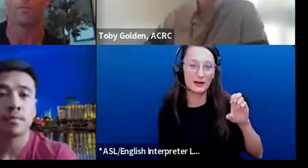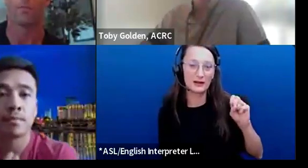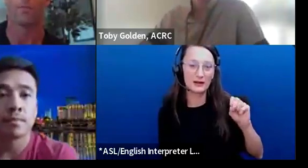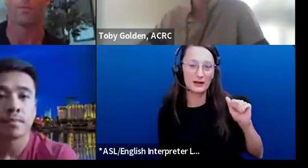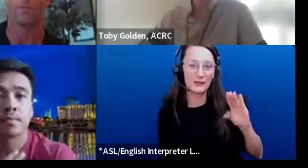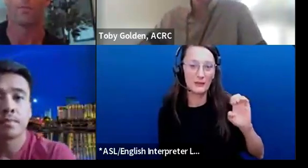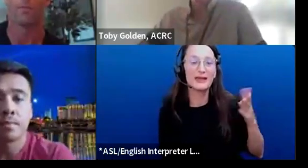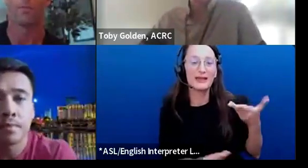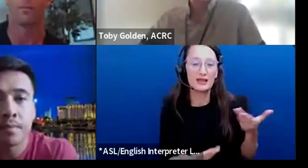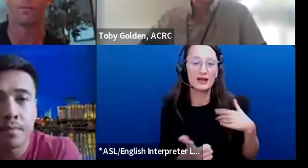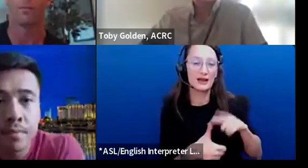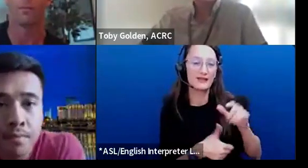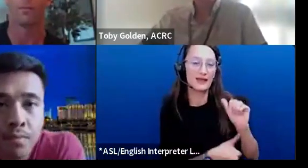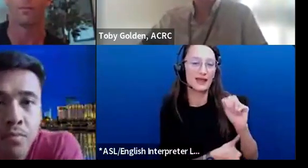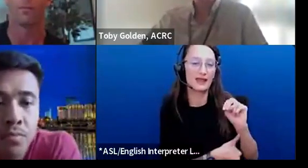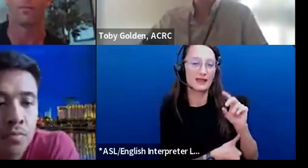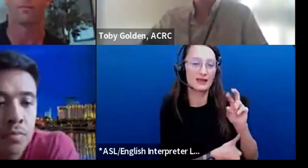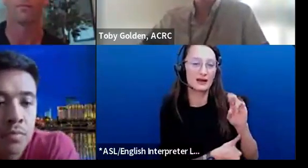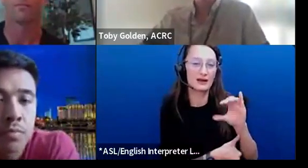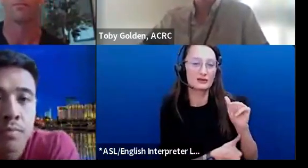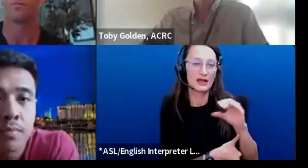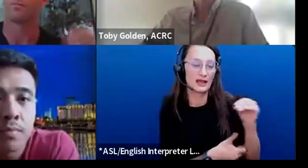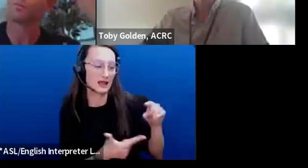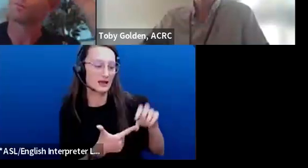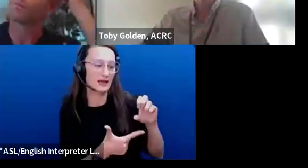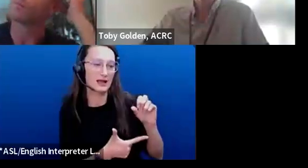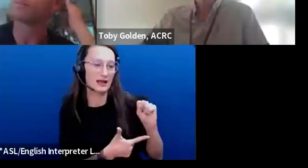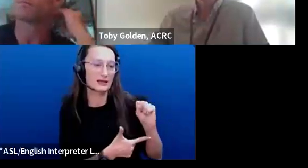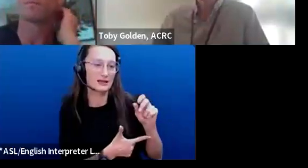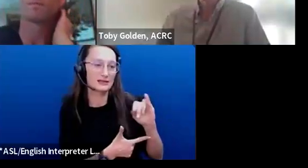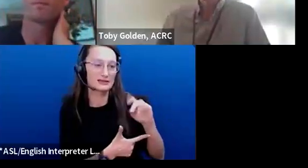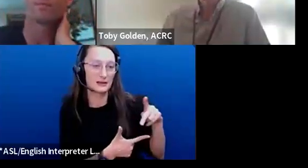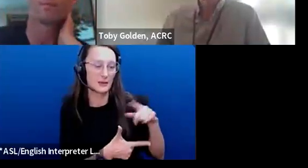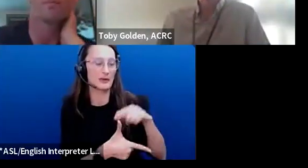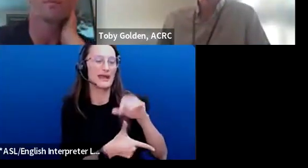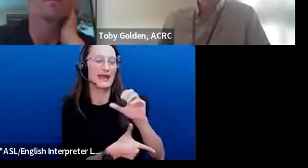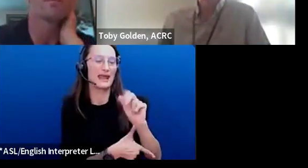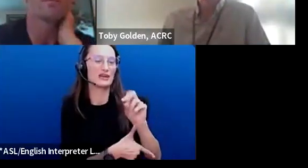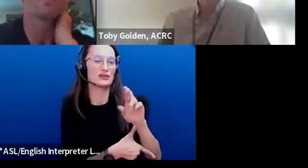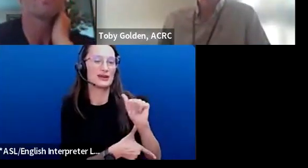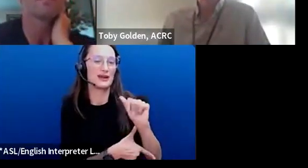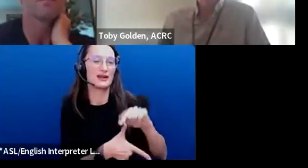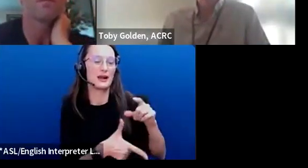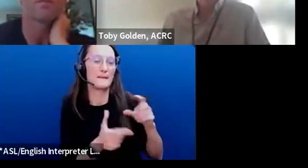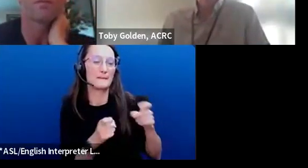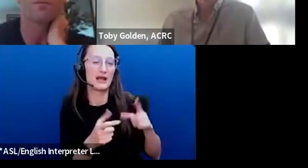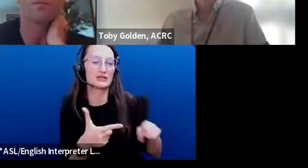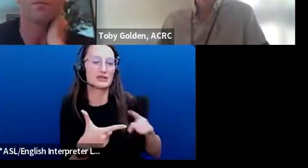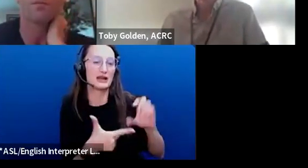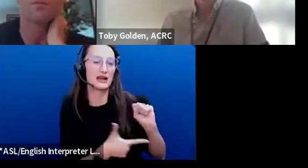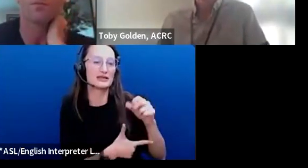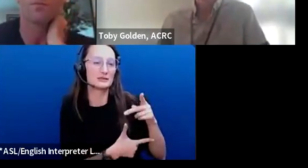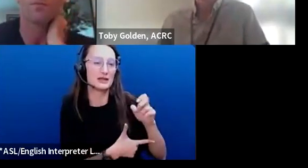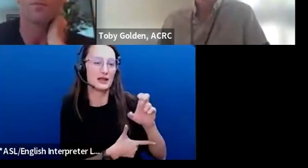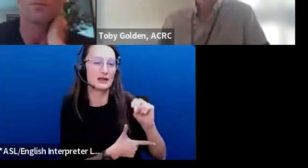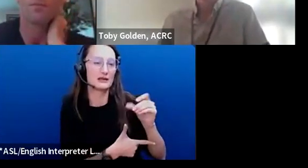Andrea Inskip, she's our clinical manager. And then we have Spencer Maglock, he's one of our co-founders. Spencer's actually going